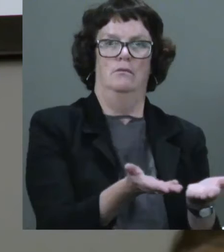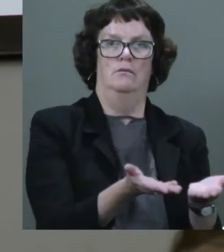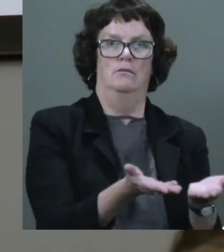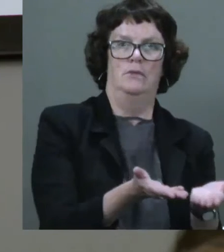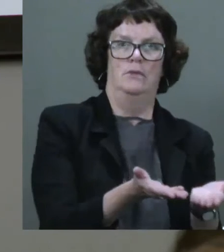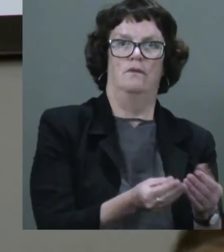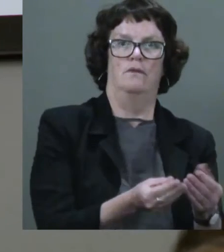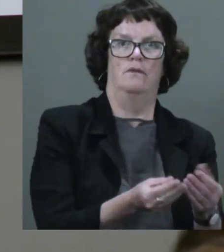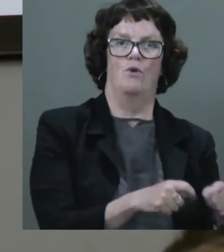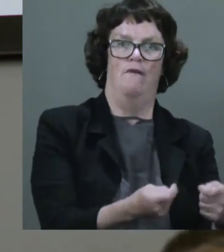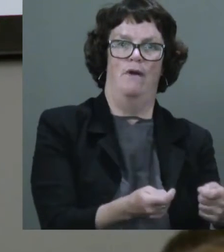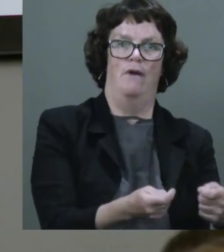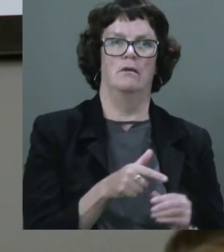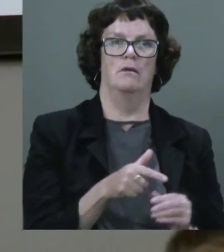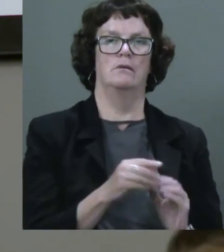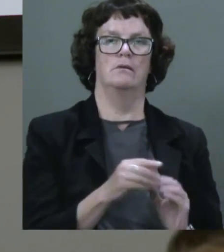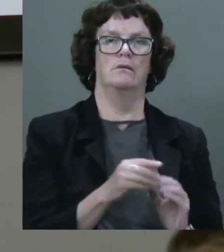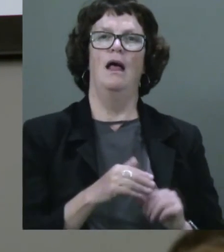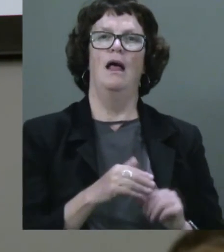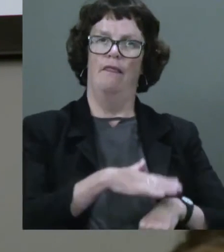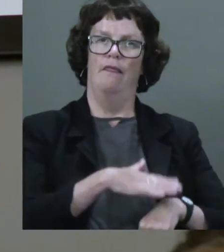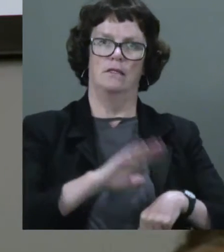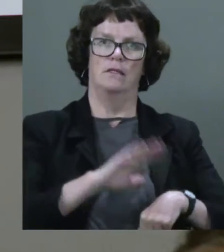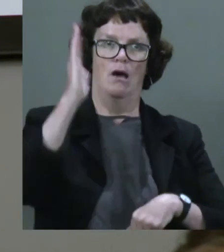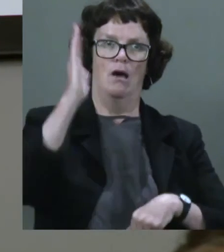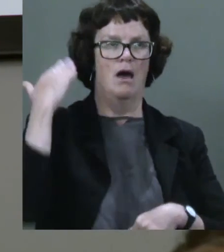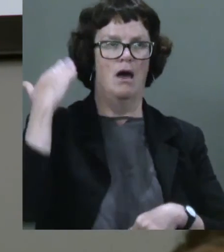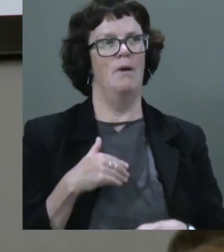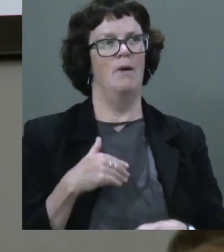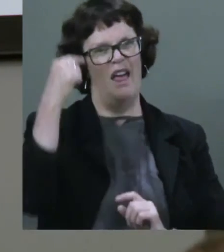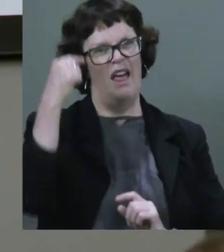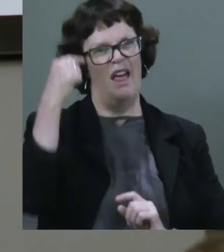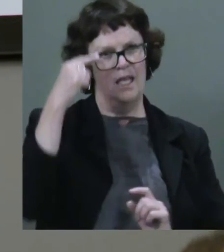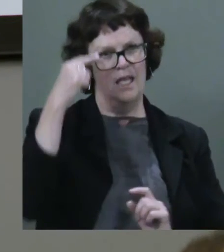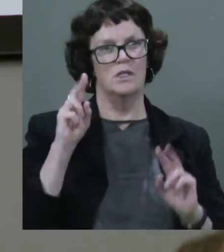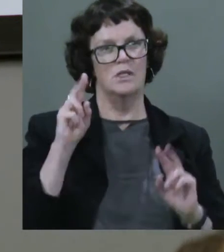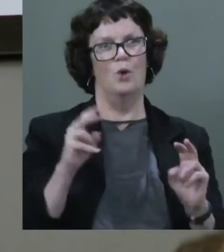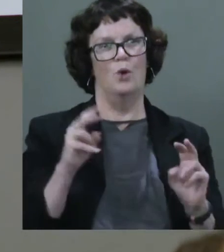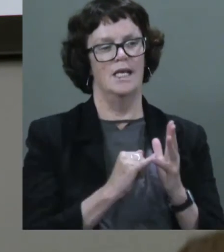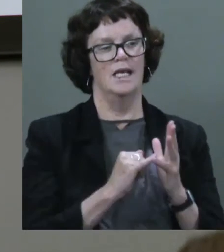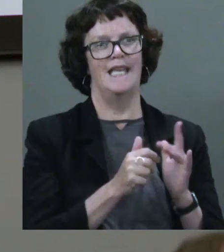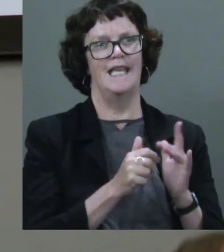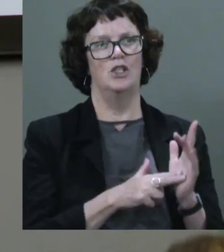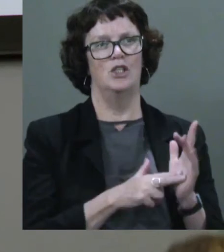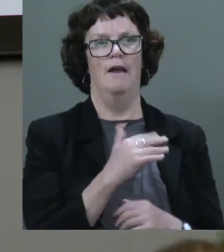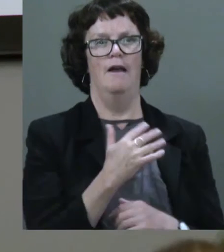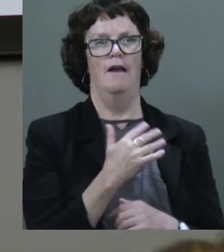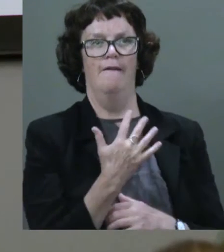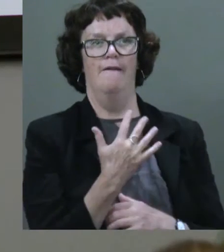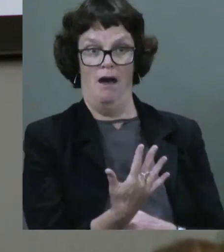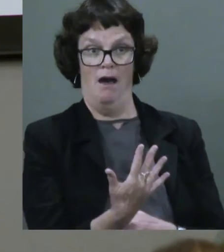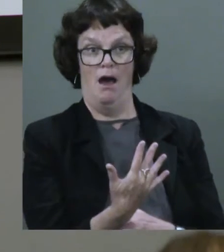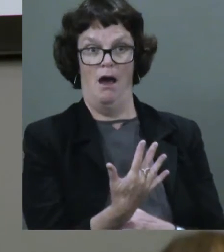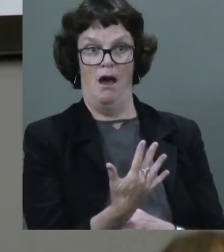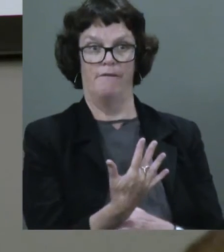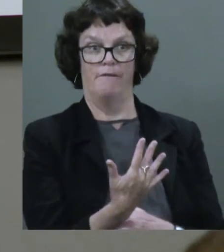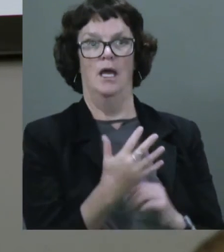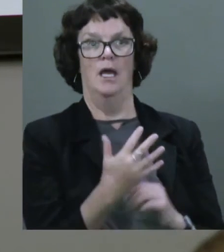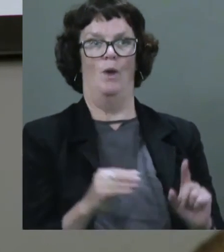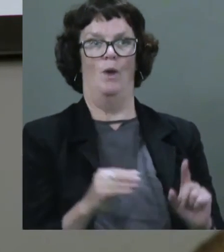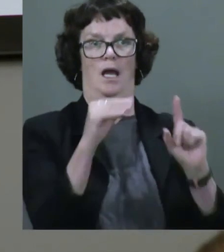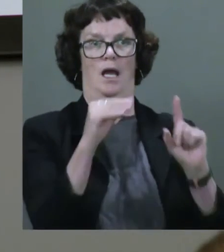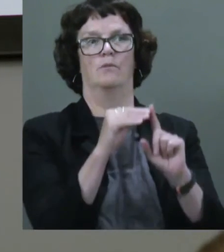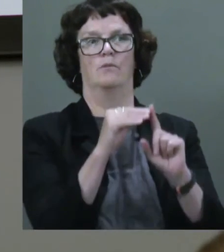back in those days, service providers, I think it was called Section 5, then moved to Section 10 funding. And what that actually